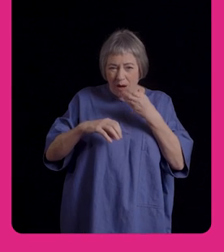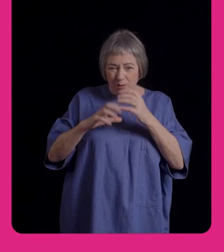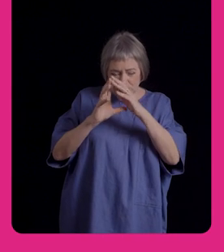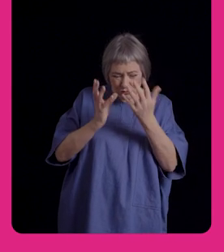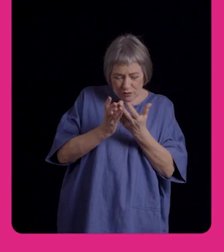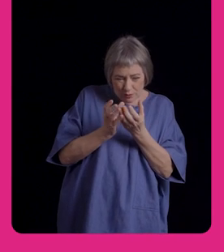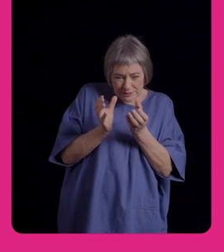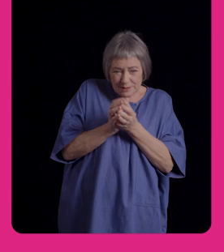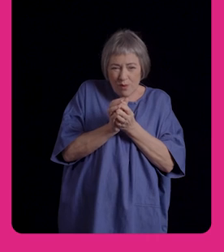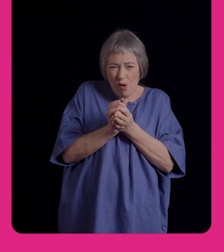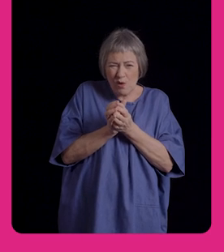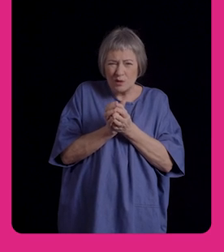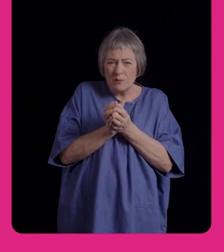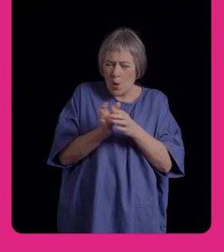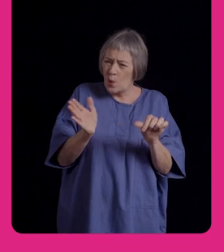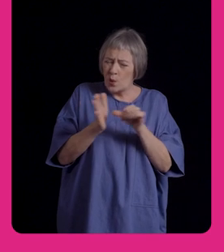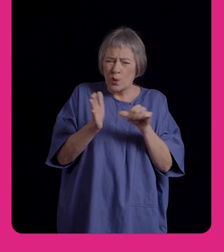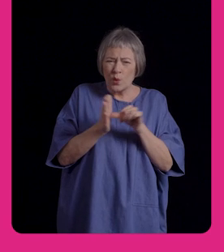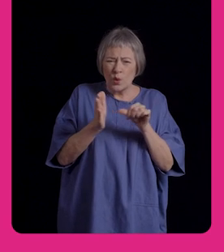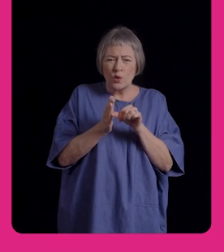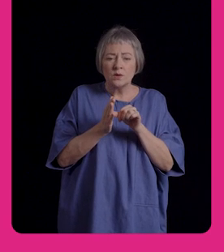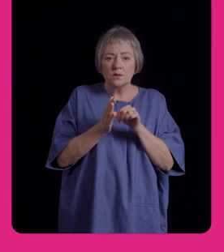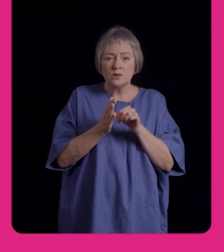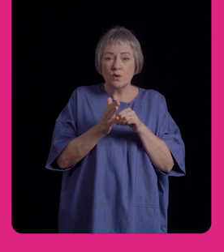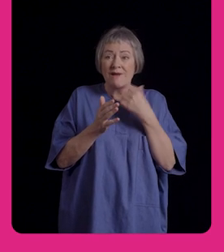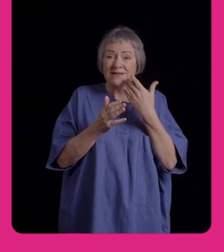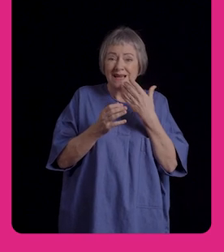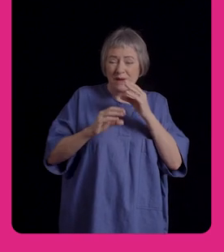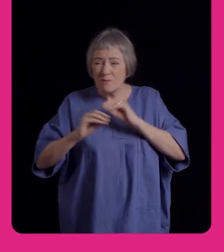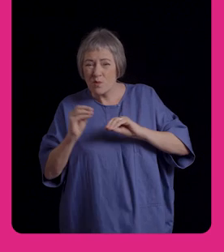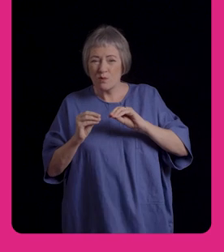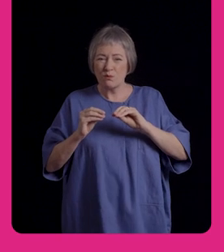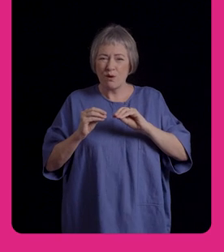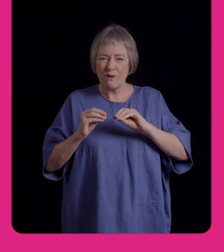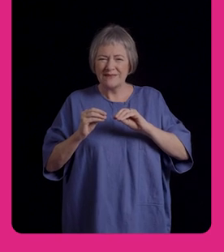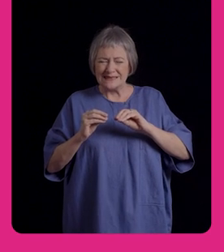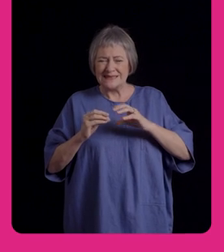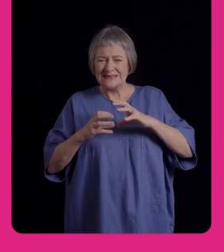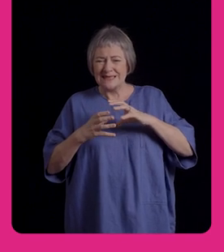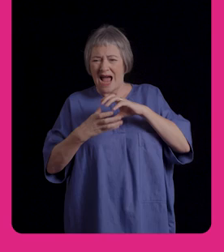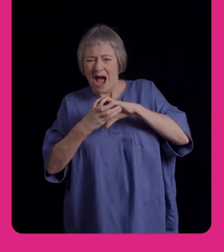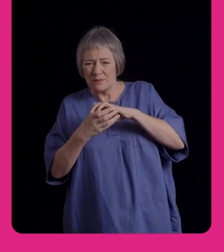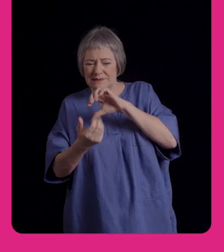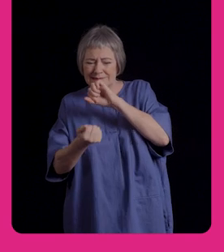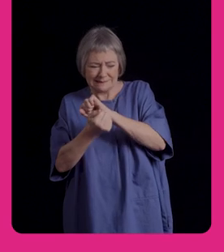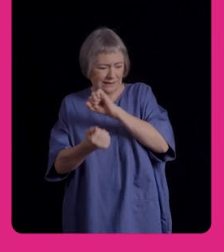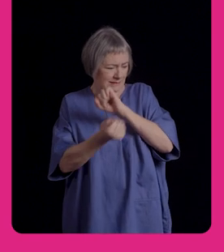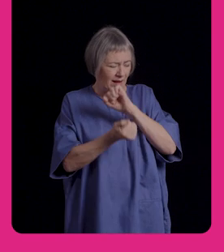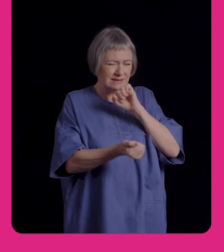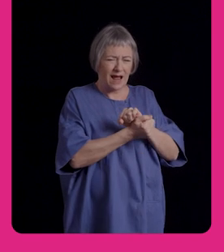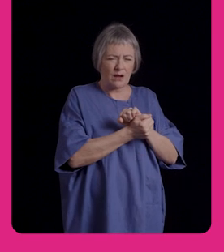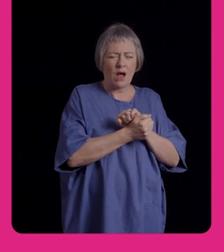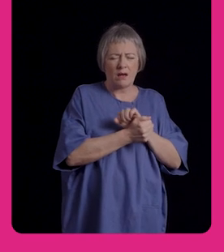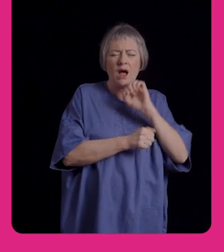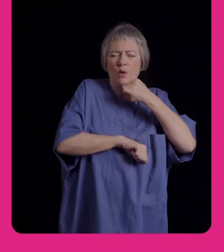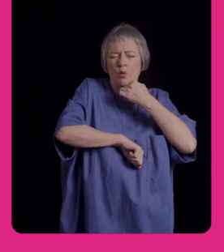and relatively small, they're still really hard. So every time I move, apples stick into a different part of me. And I imagine I'm going